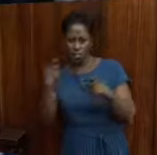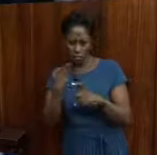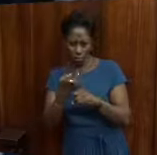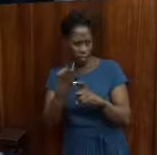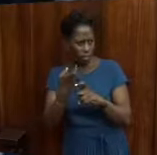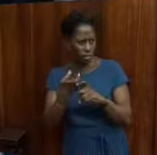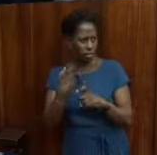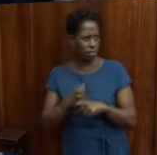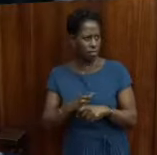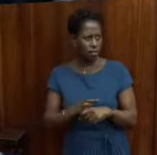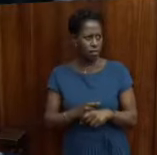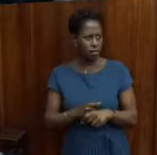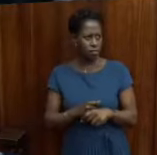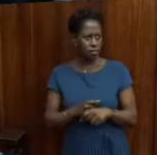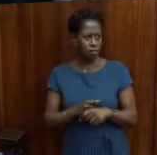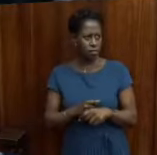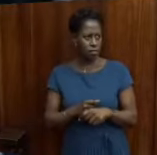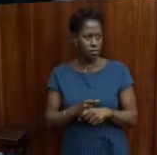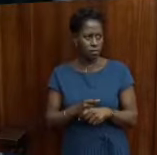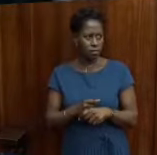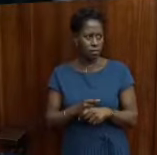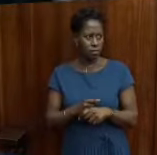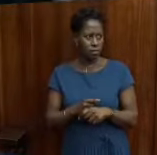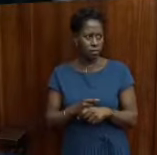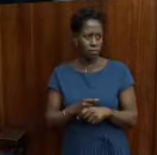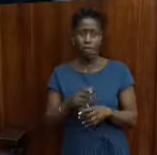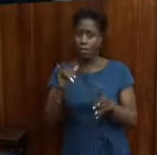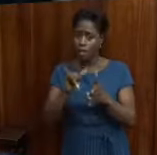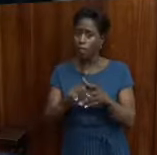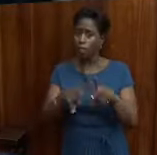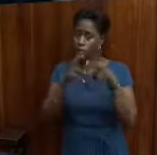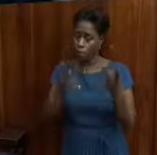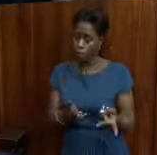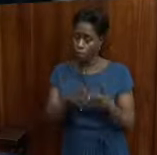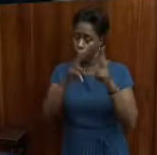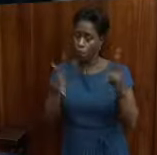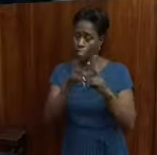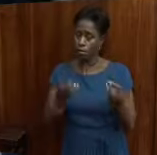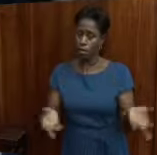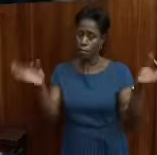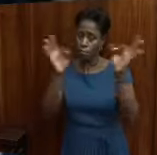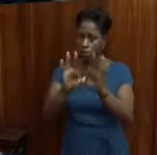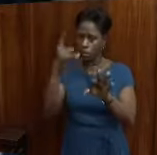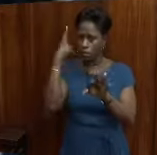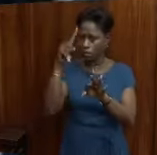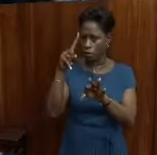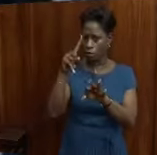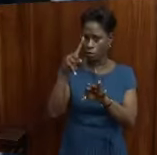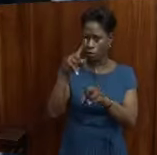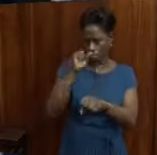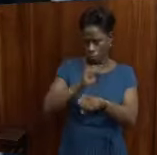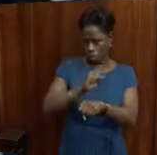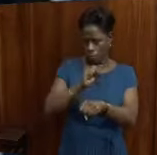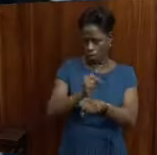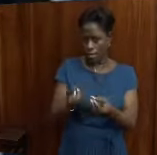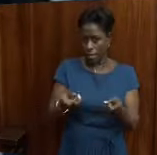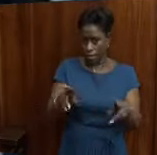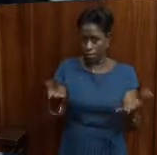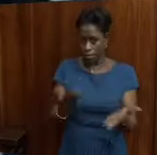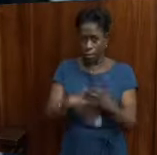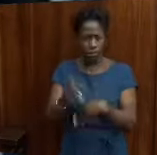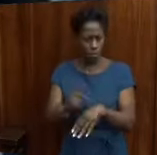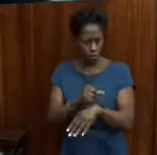generation, and telecommunications are critical to raising productivity and living standards. In the medium-term development strategy, infrastructure has